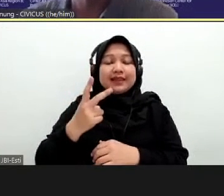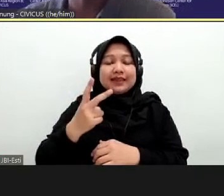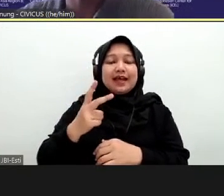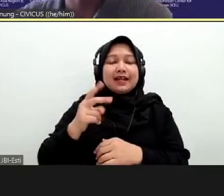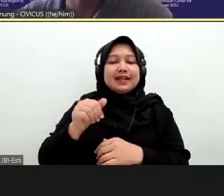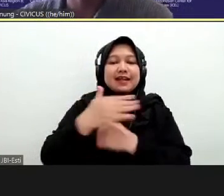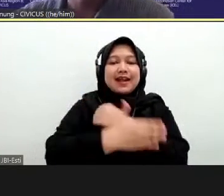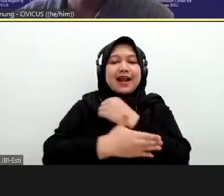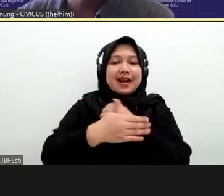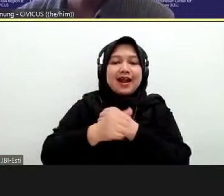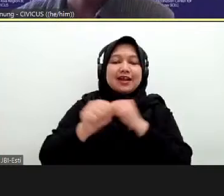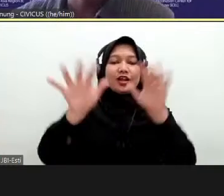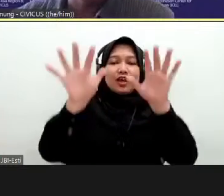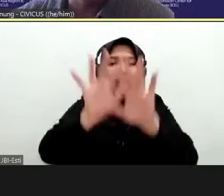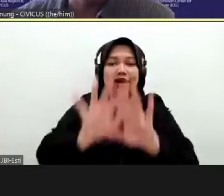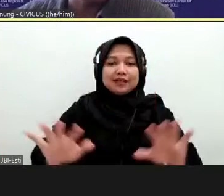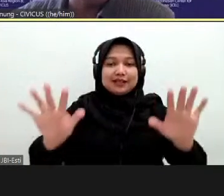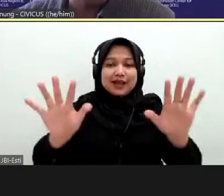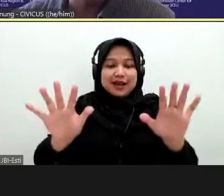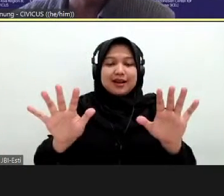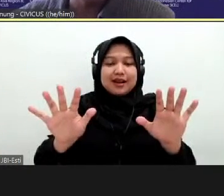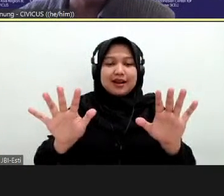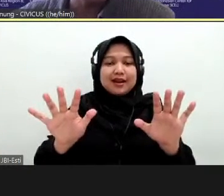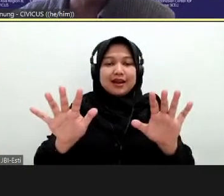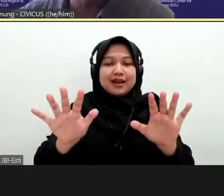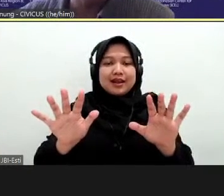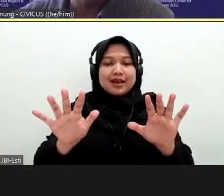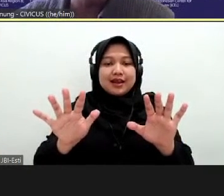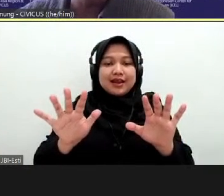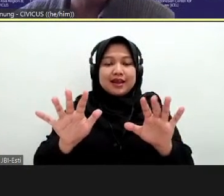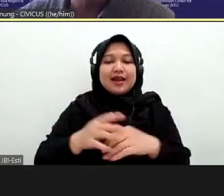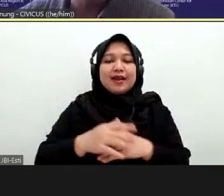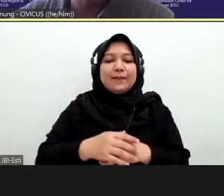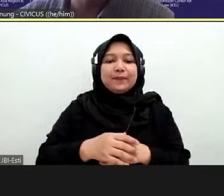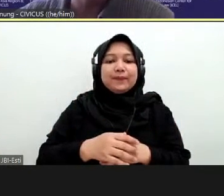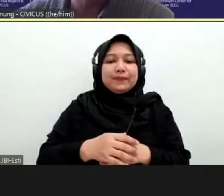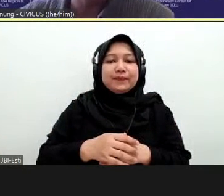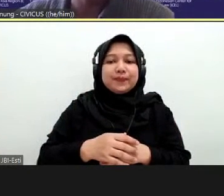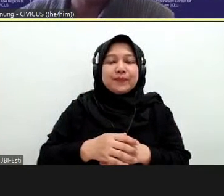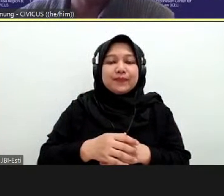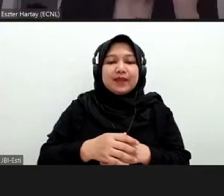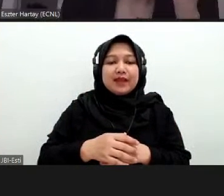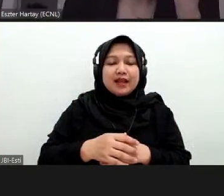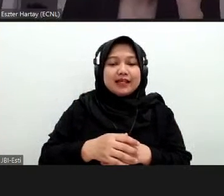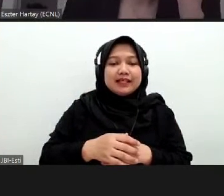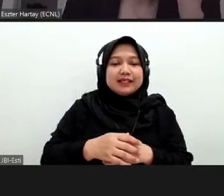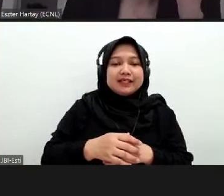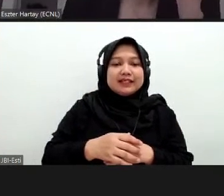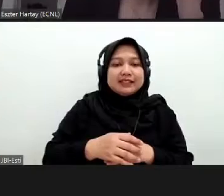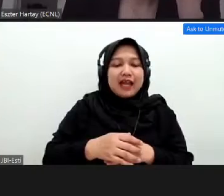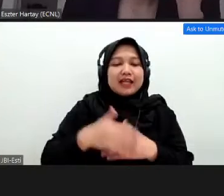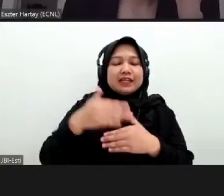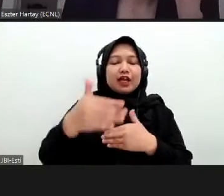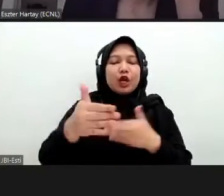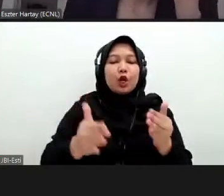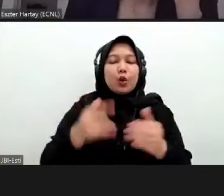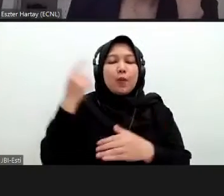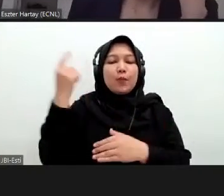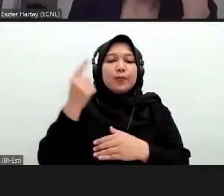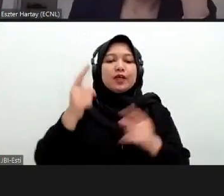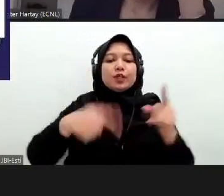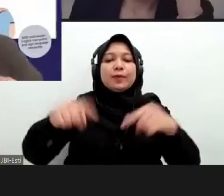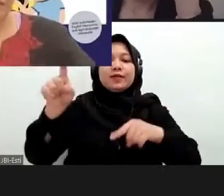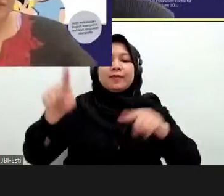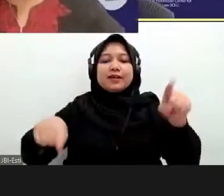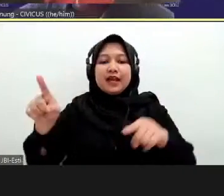on other ASEAN countries in regional level, on the civic space ratings has variations.